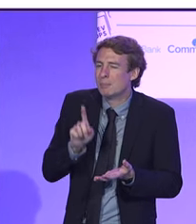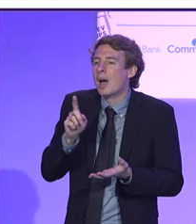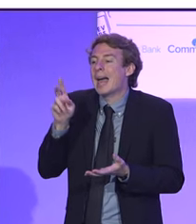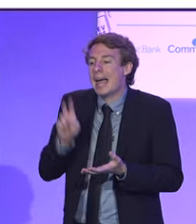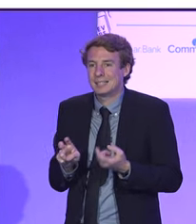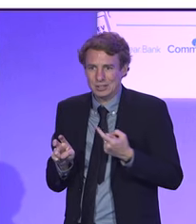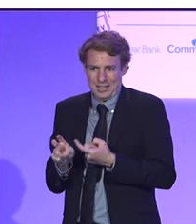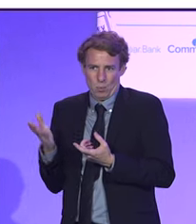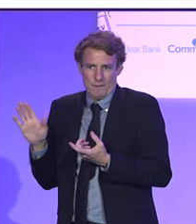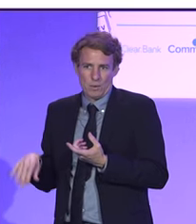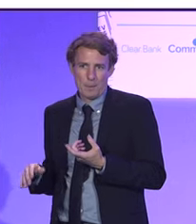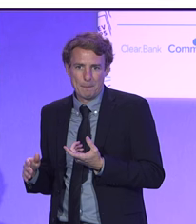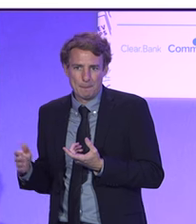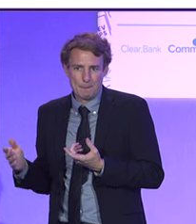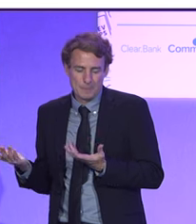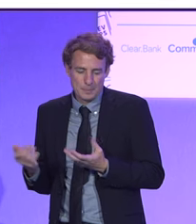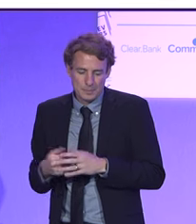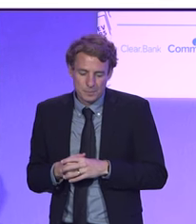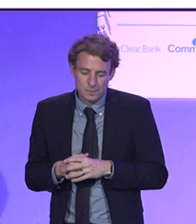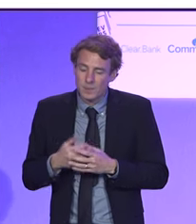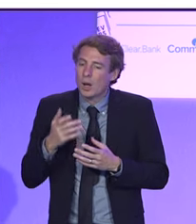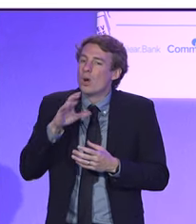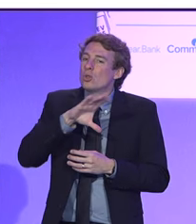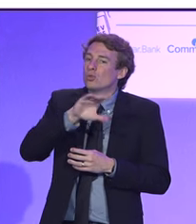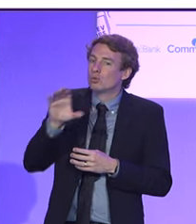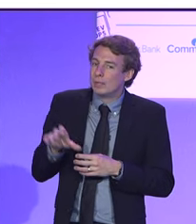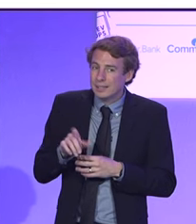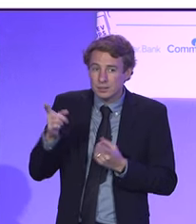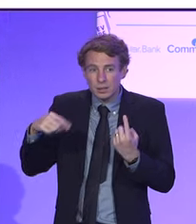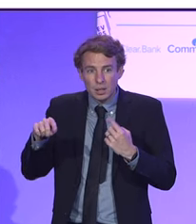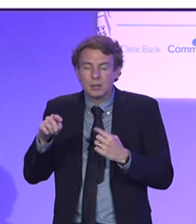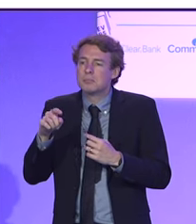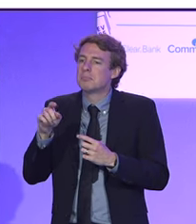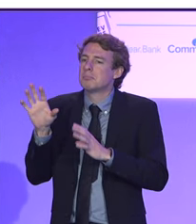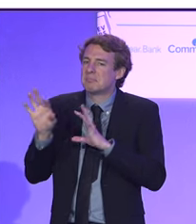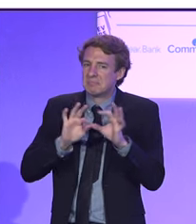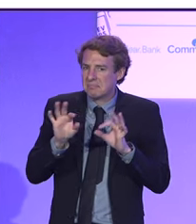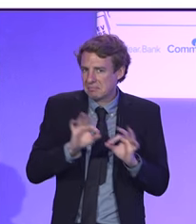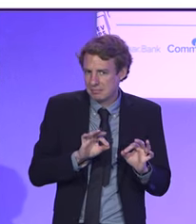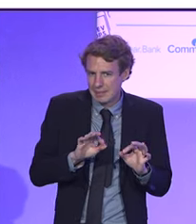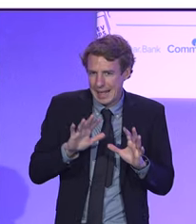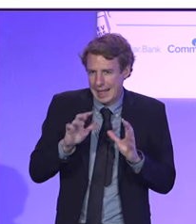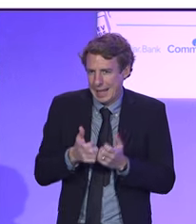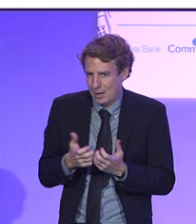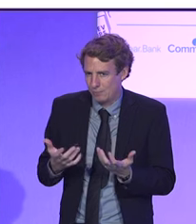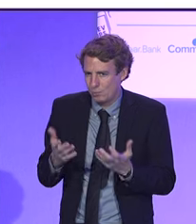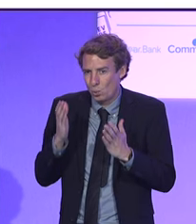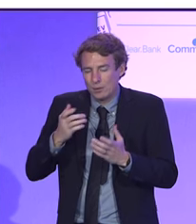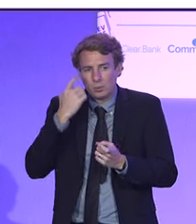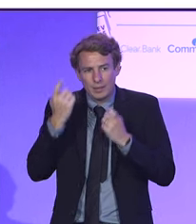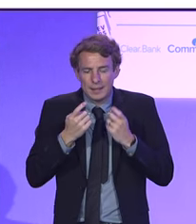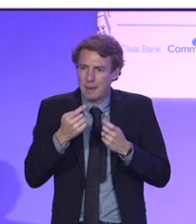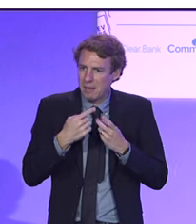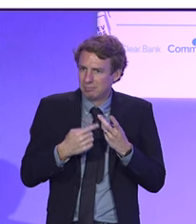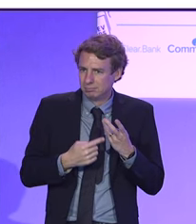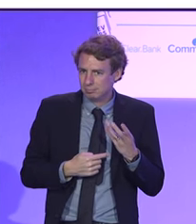course, when you choose a region in your cloud provider, you have to consider several things, but I